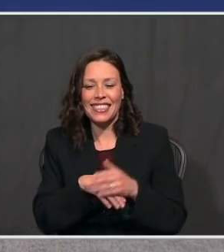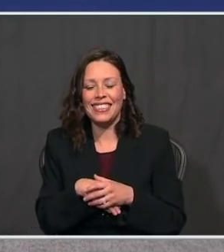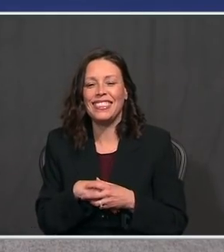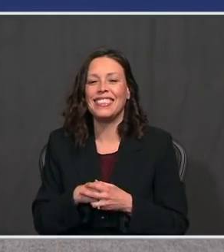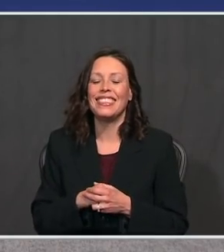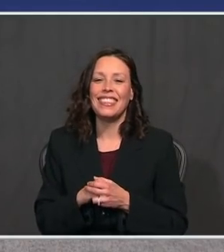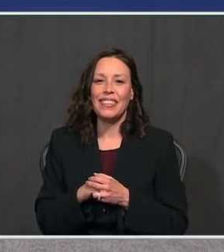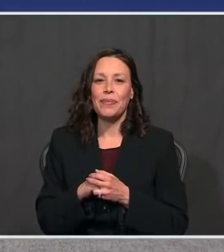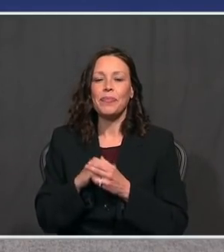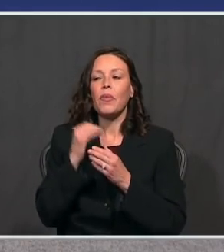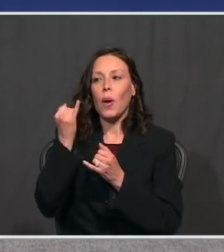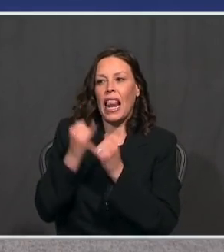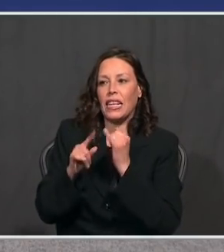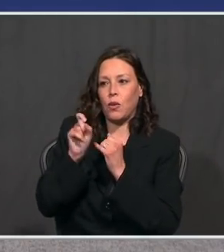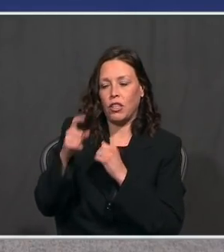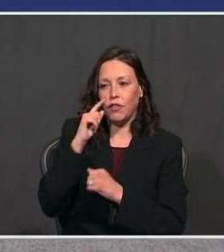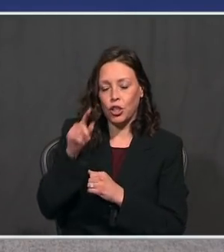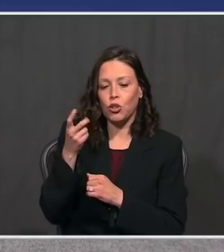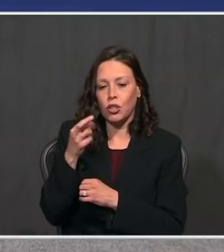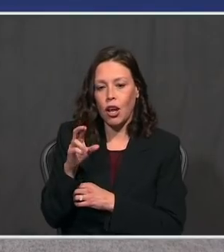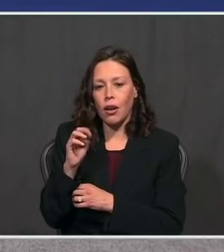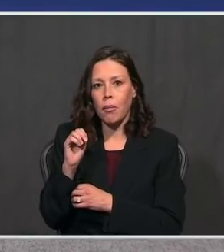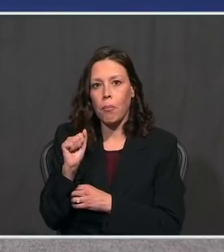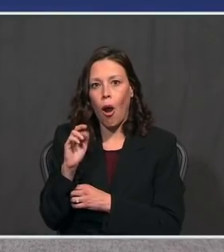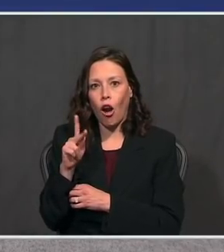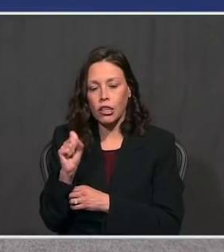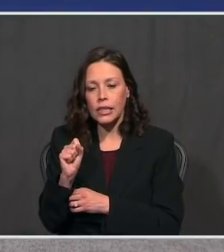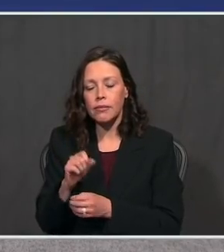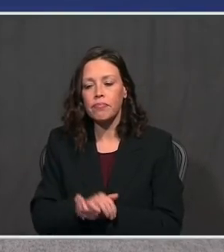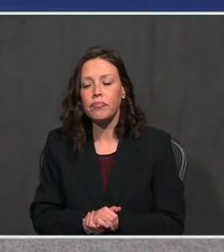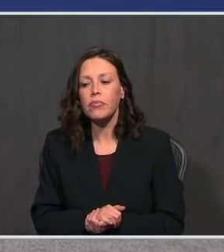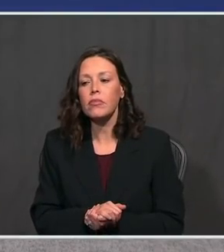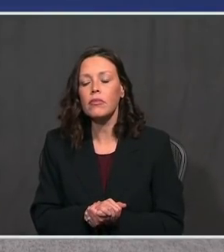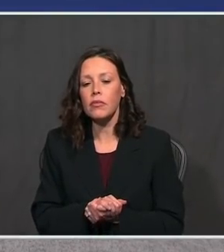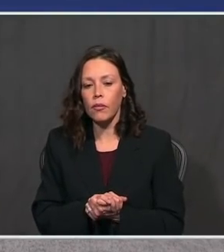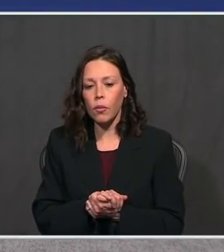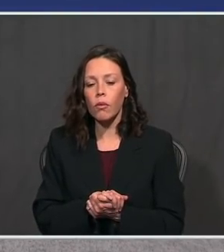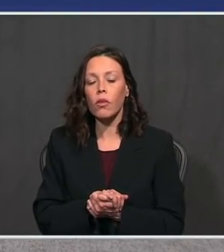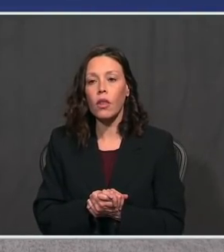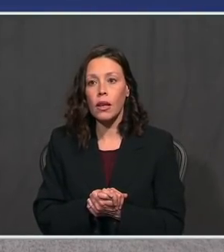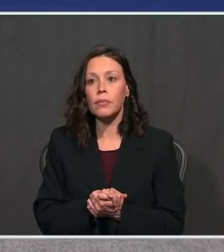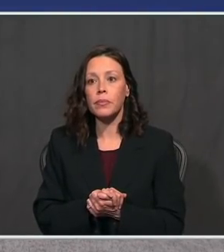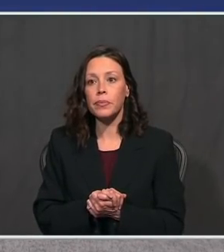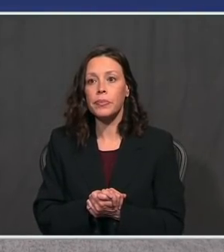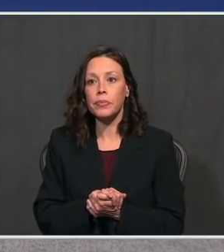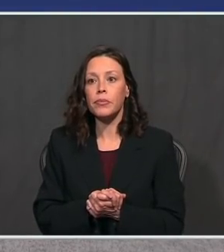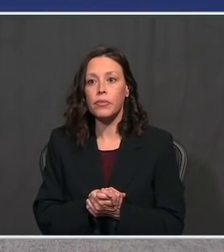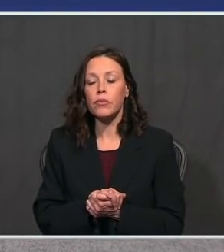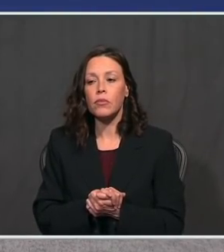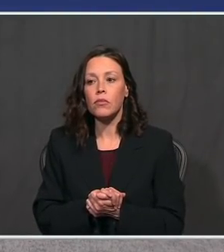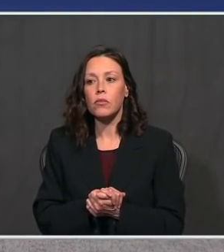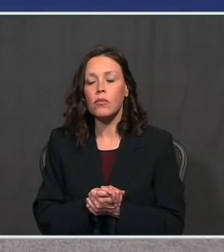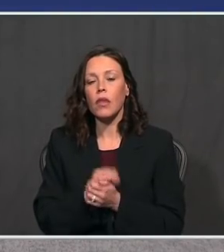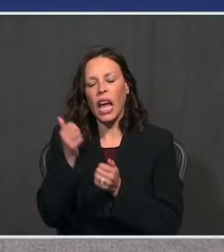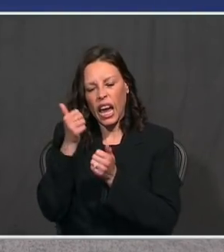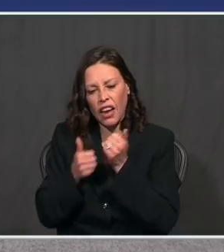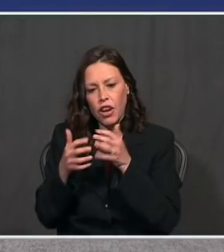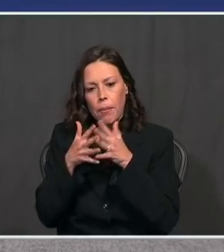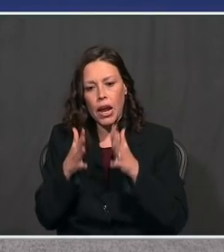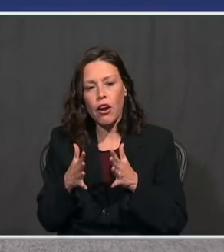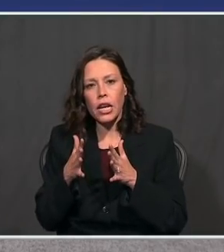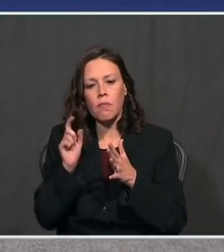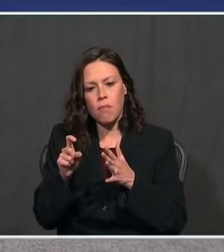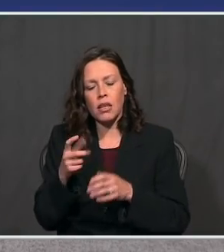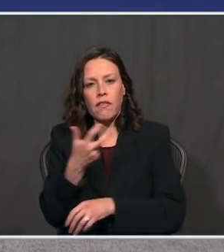One final question for you, Dr. Marks, which is, expand a little bit on how important it is for every American to get